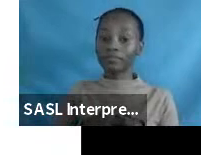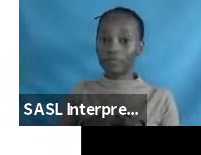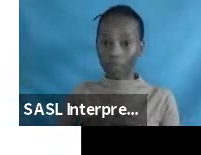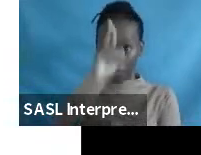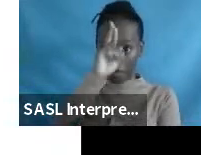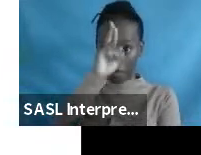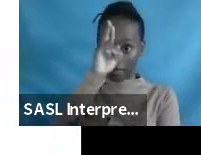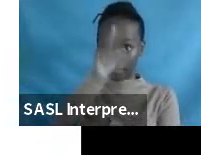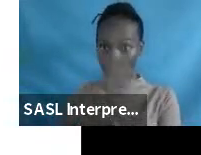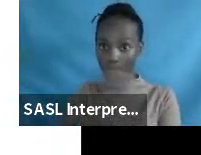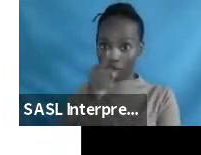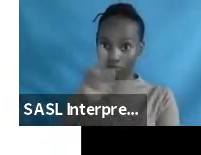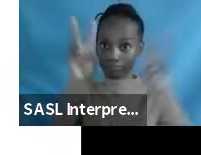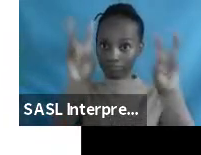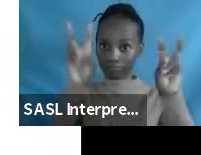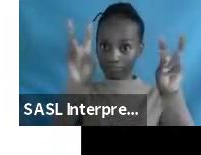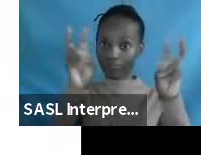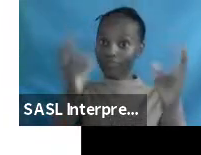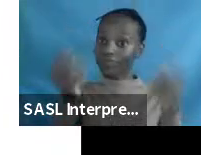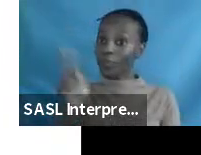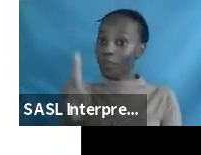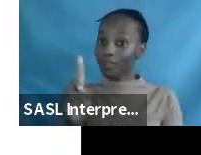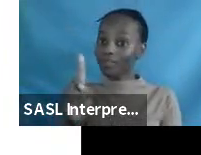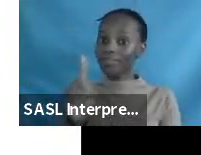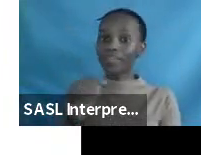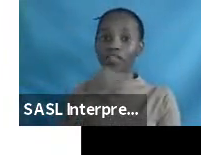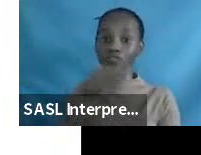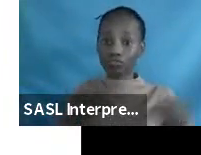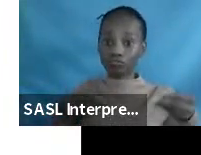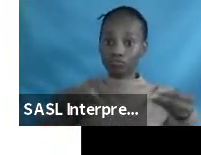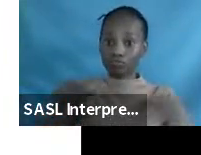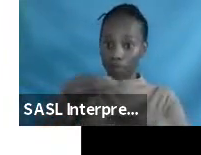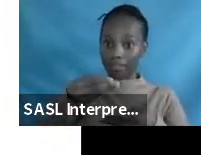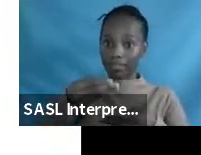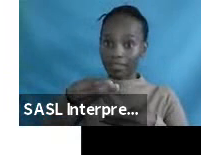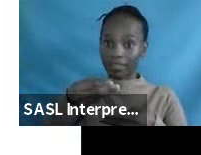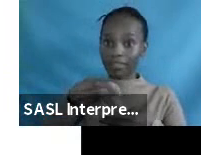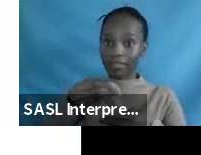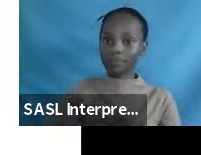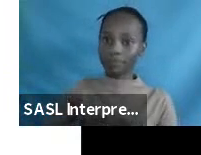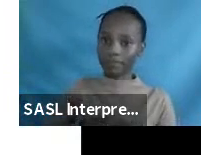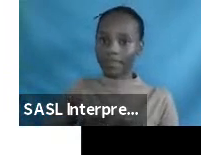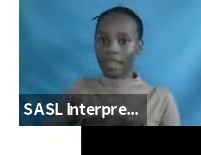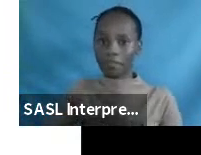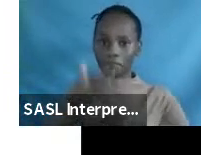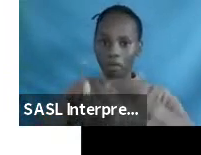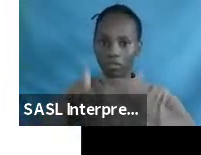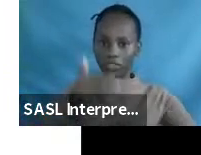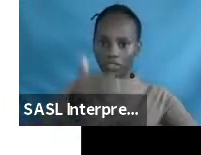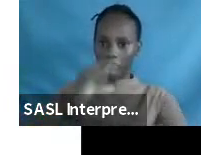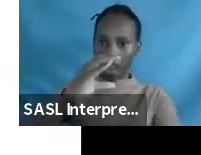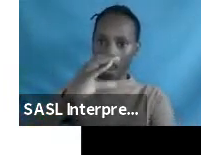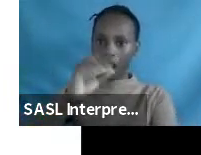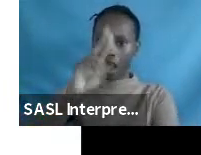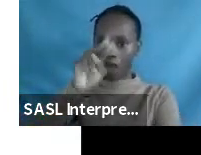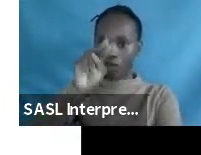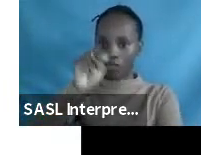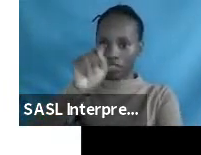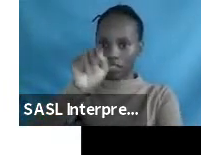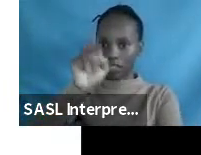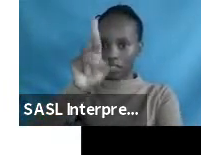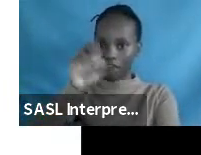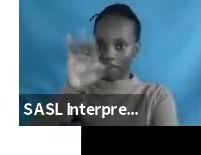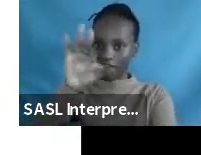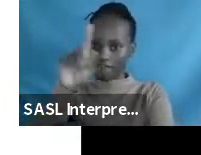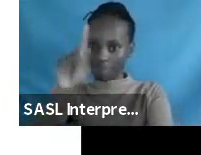topic today is about the illicit trade and counterfeit procedures. And then I'll be trying to address the issues of the mechanisms